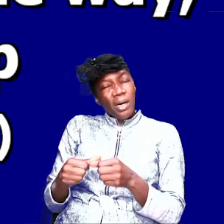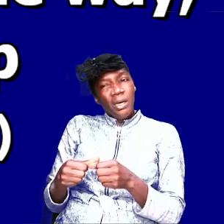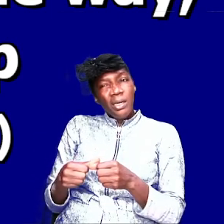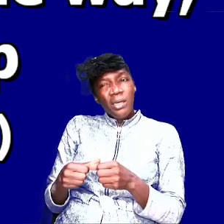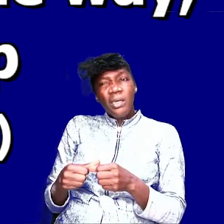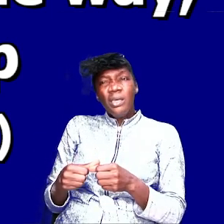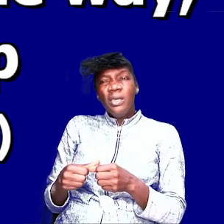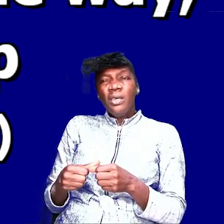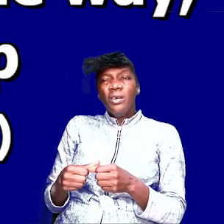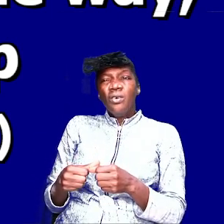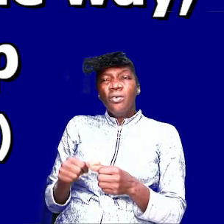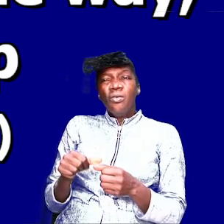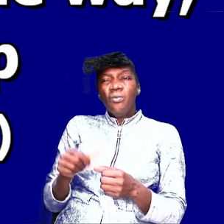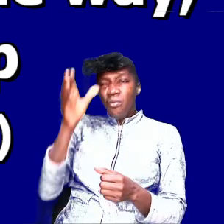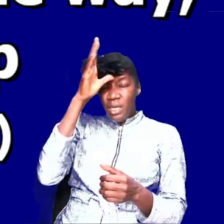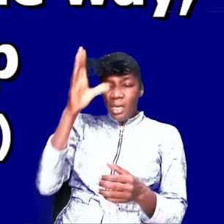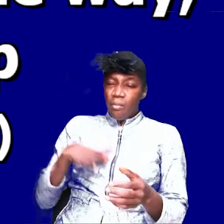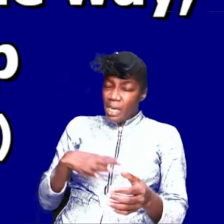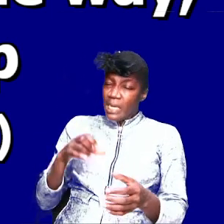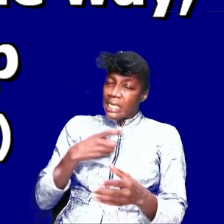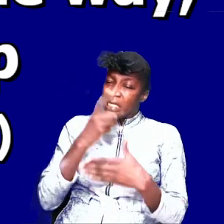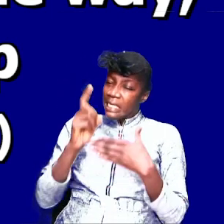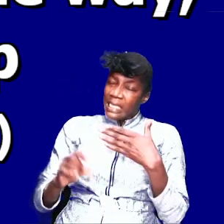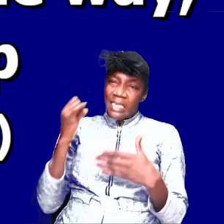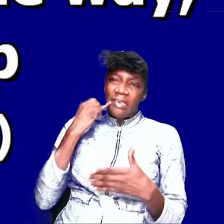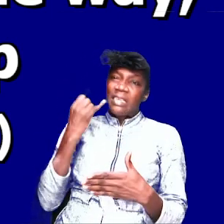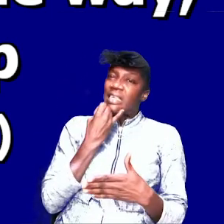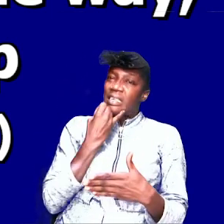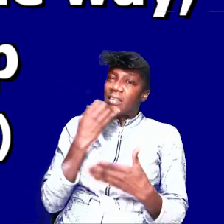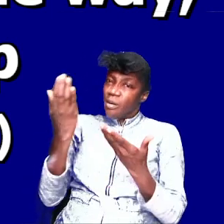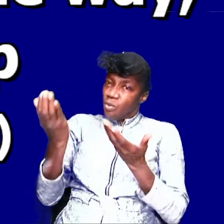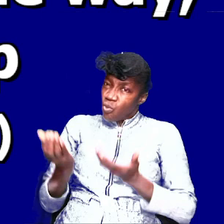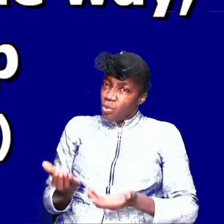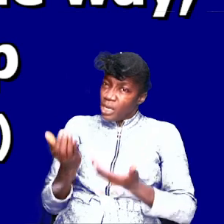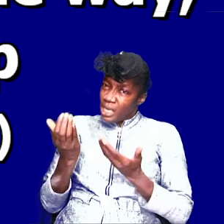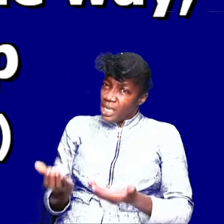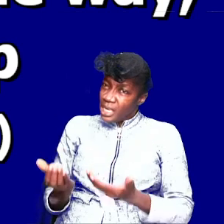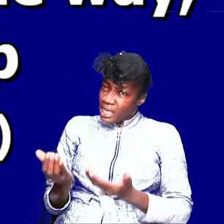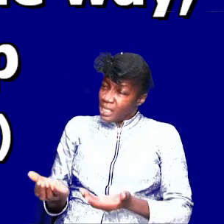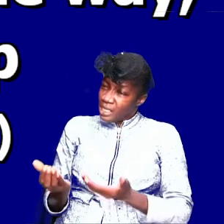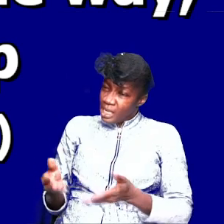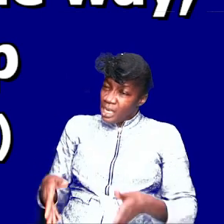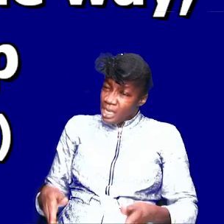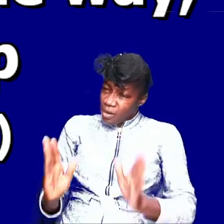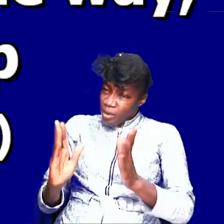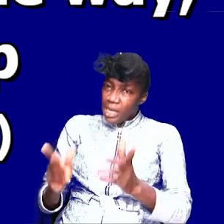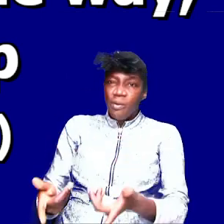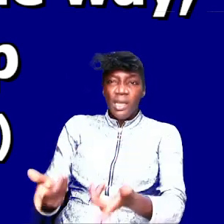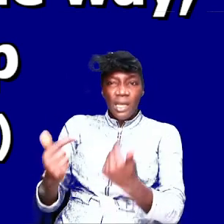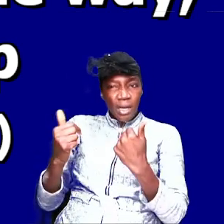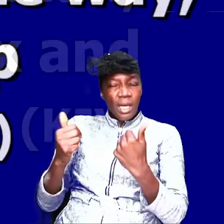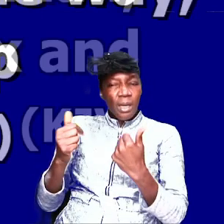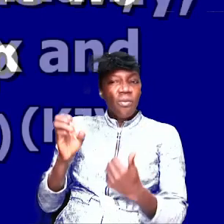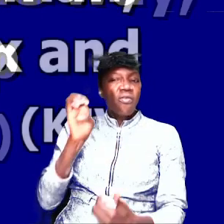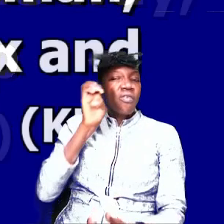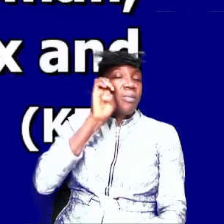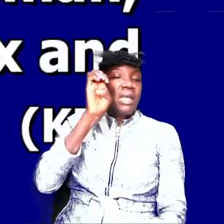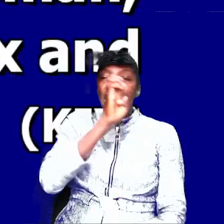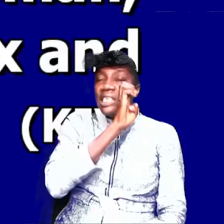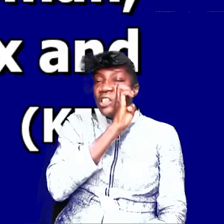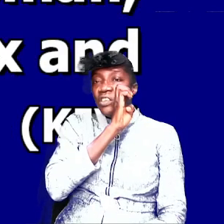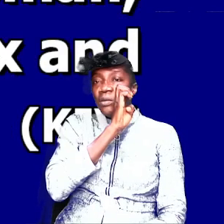that which Amalek did to Israel, how he laid wait for him in the way when he came from Egypt.